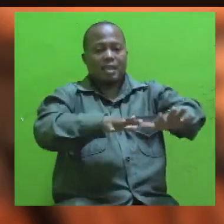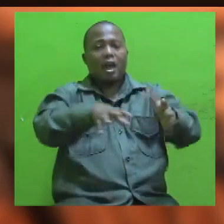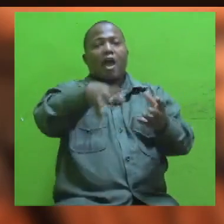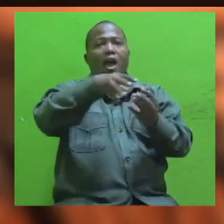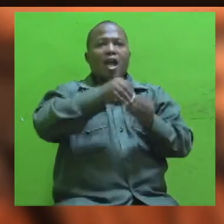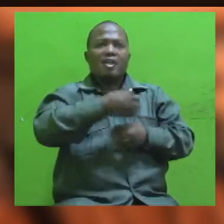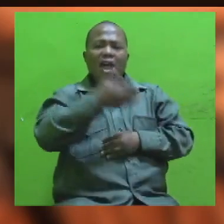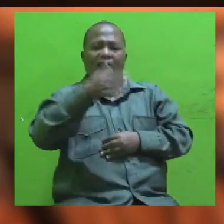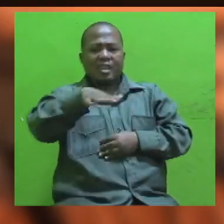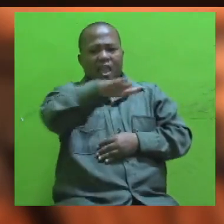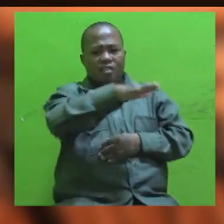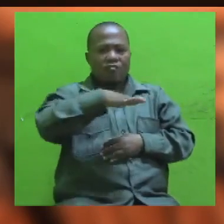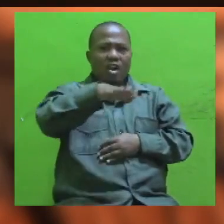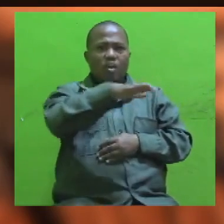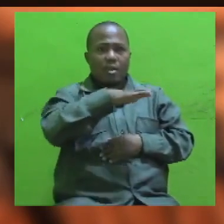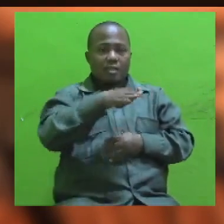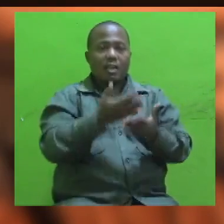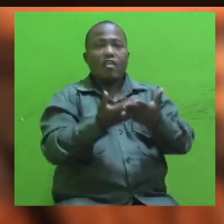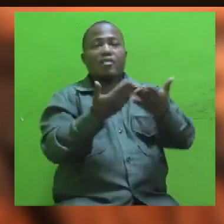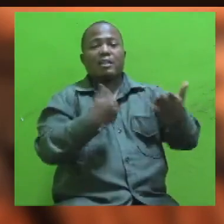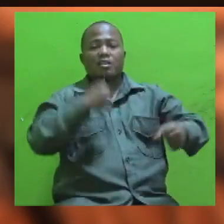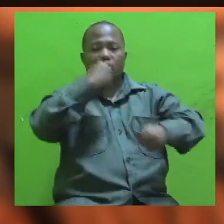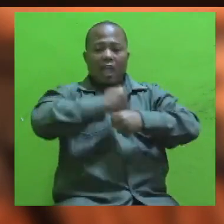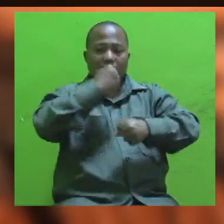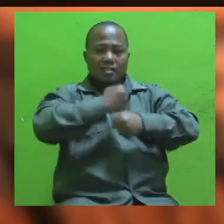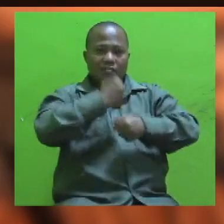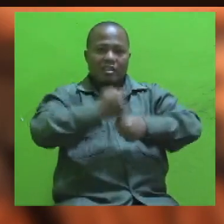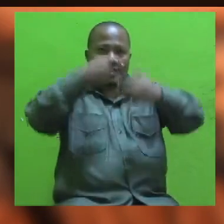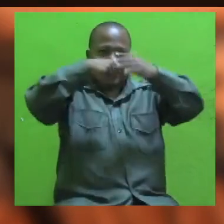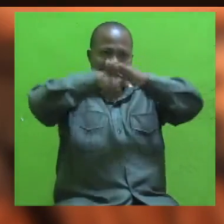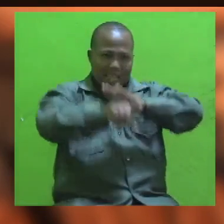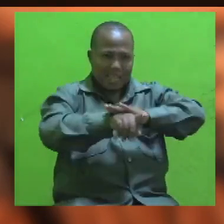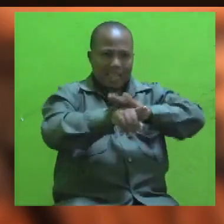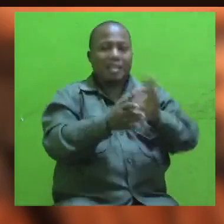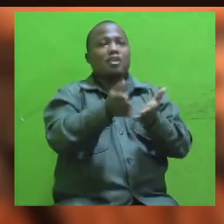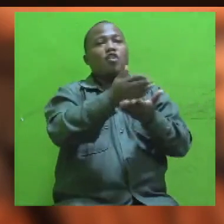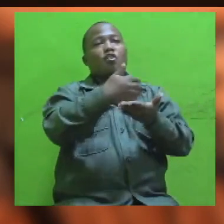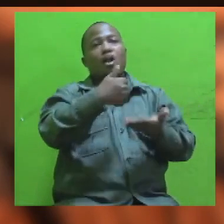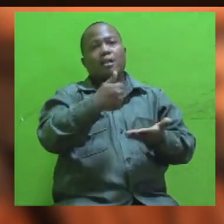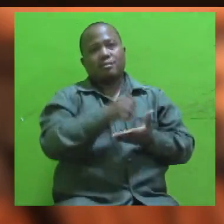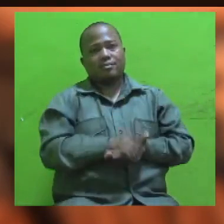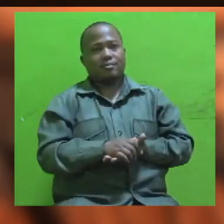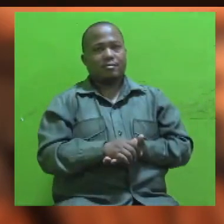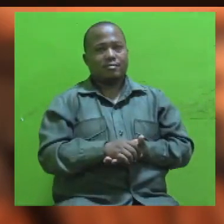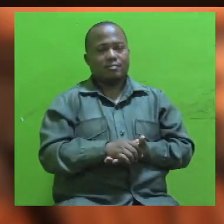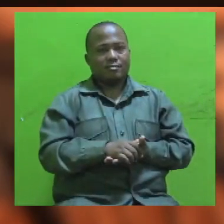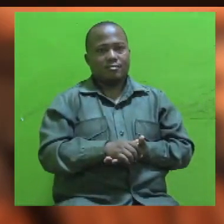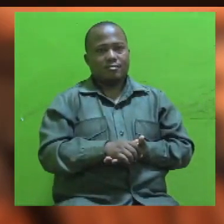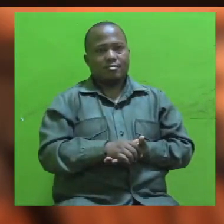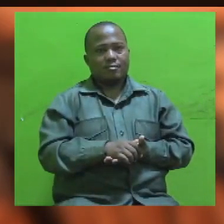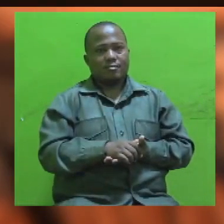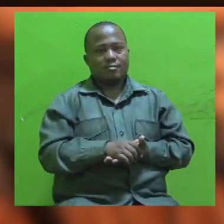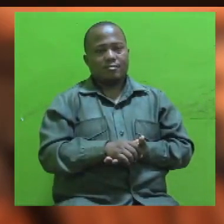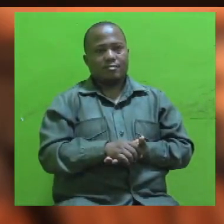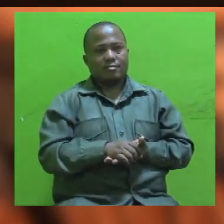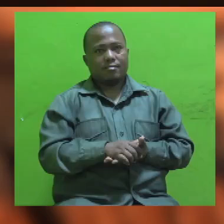within the ward. Though disaster like maybe flood or earthquakes in the area, maybe another